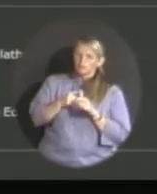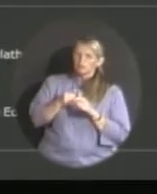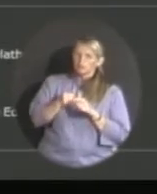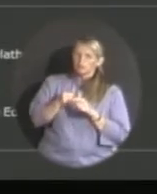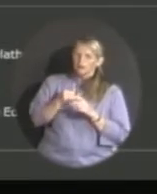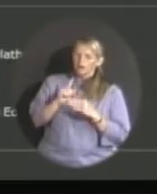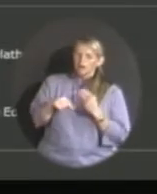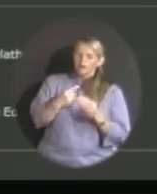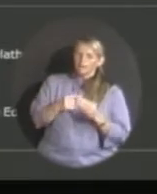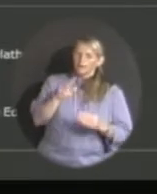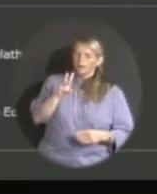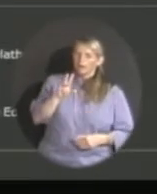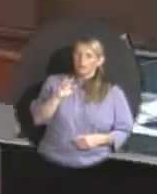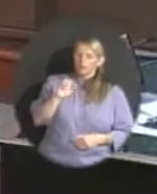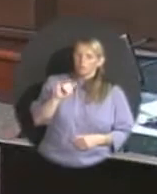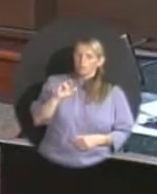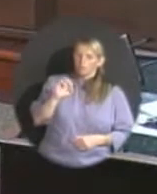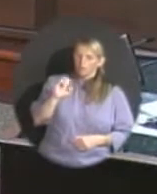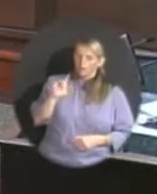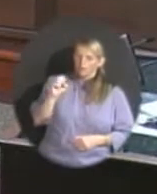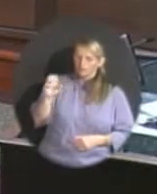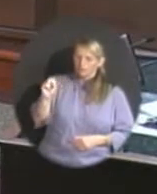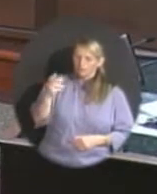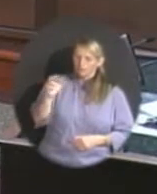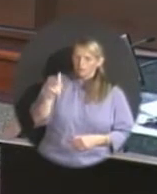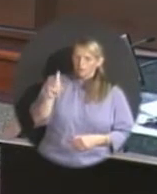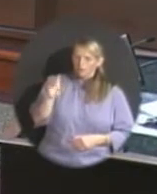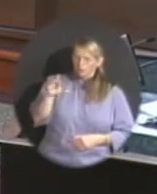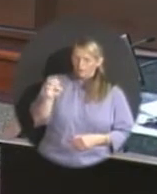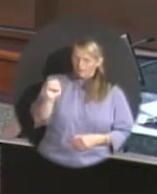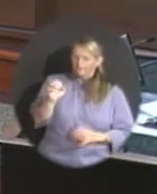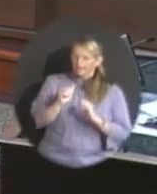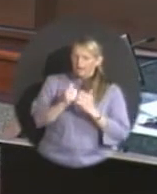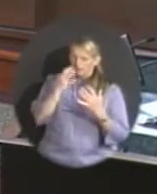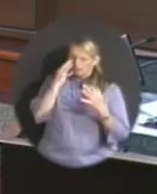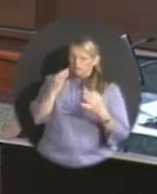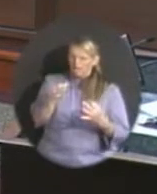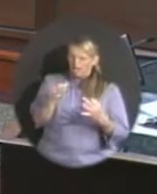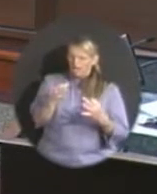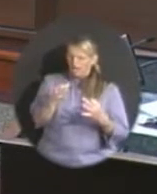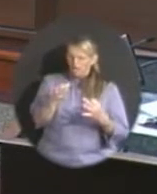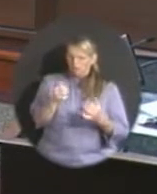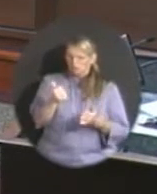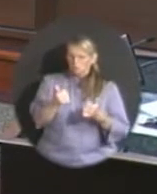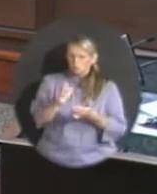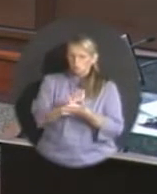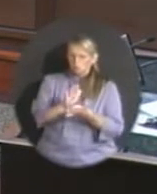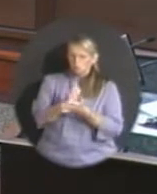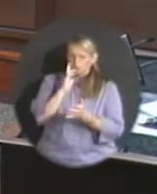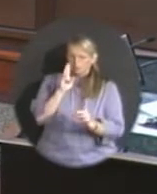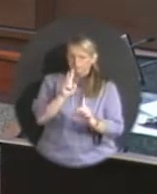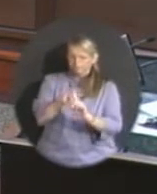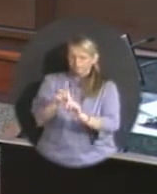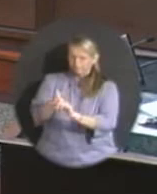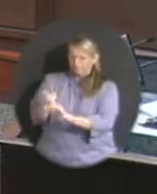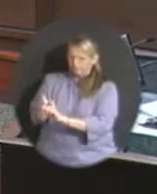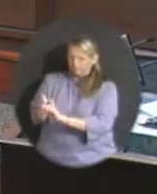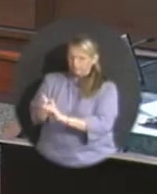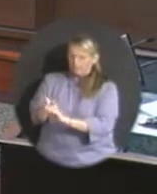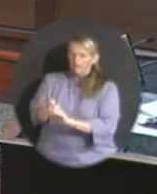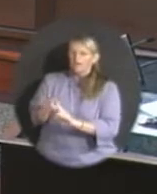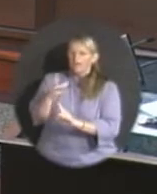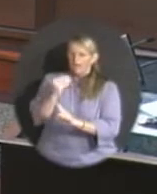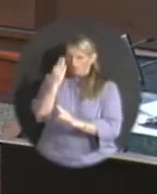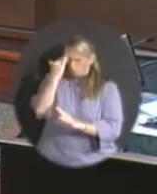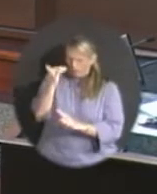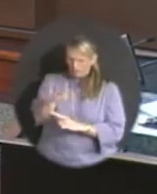hardware, how did we decide which schools we were going to, first of all, why? And which schools and why did we choose